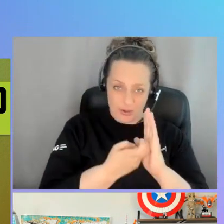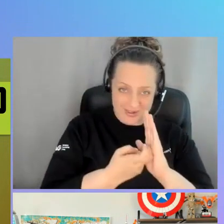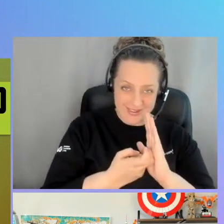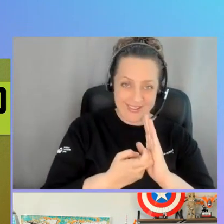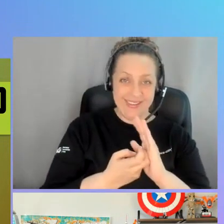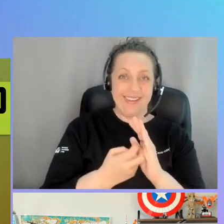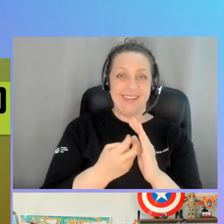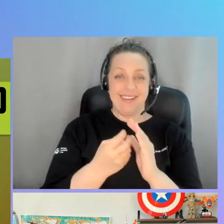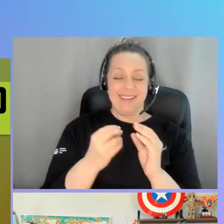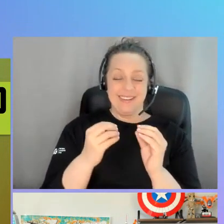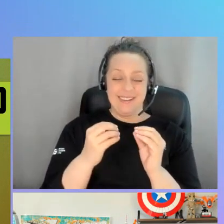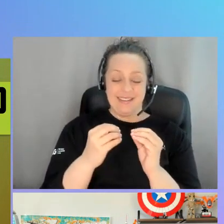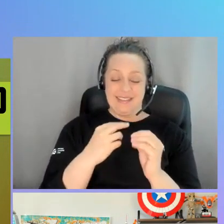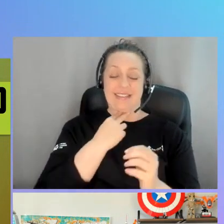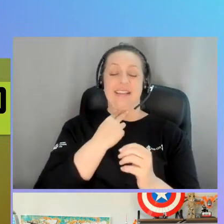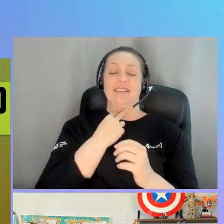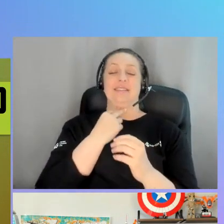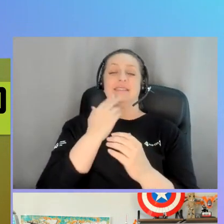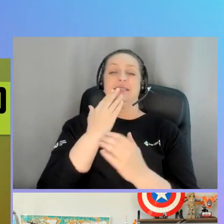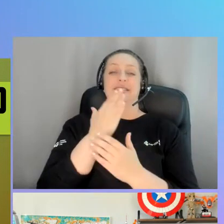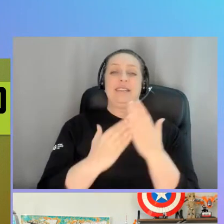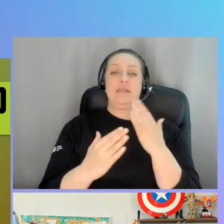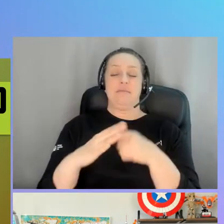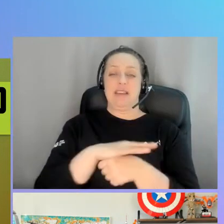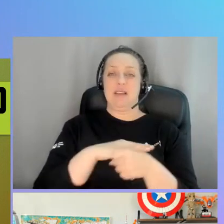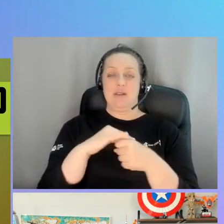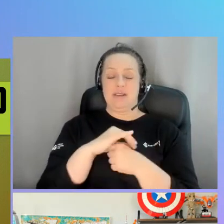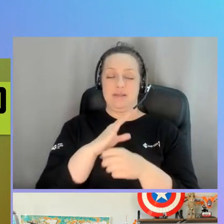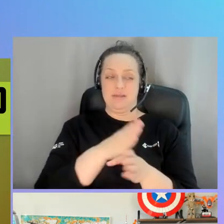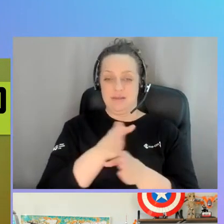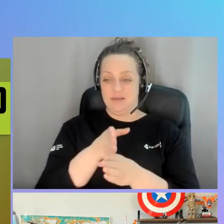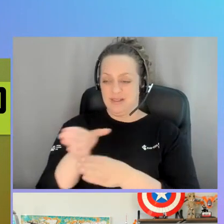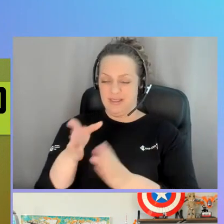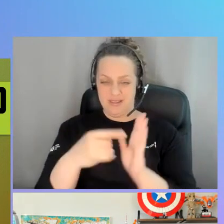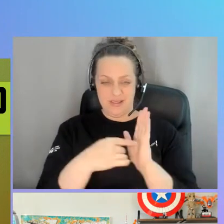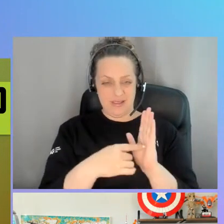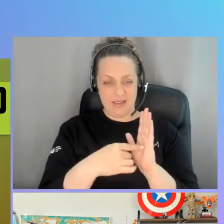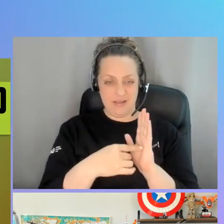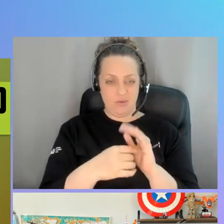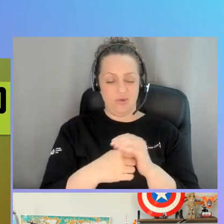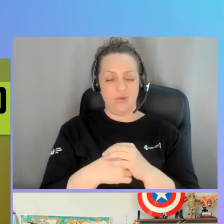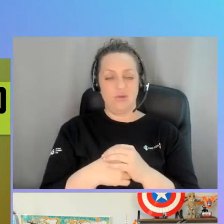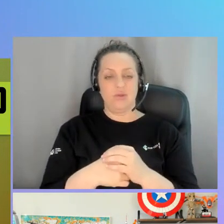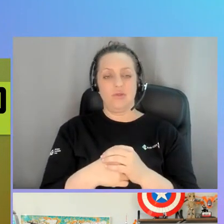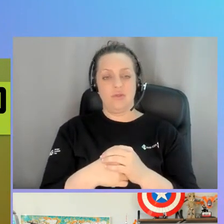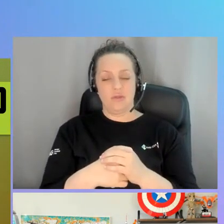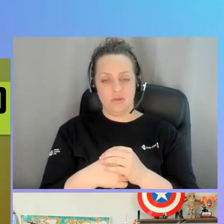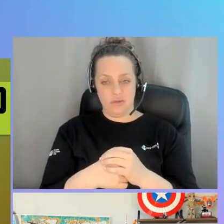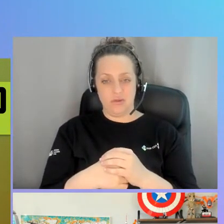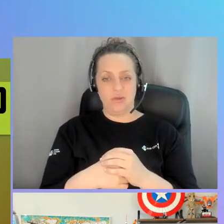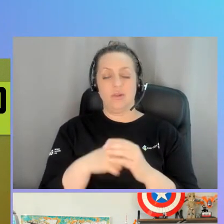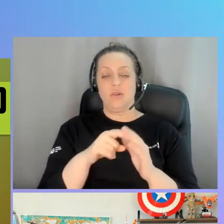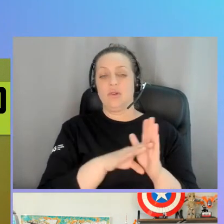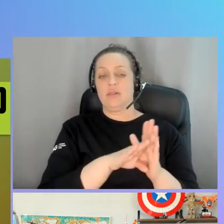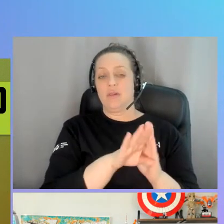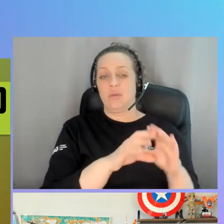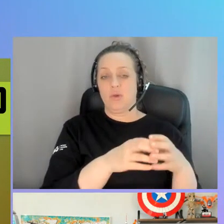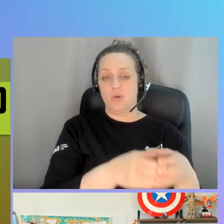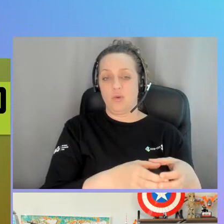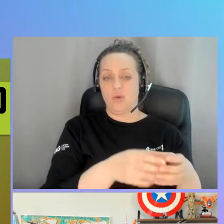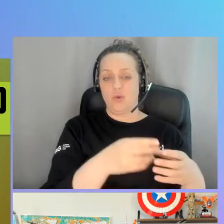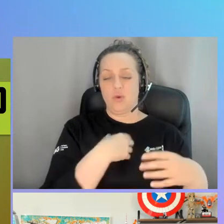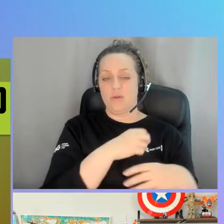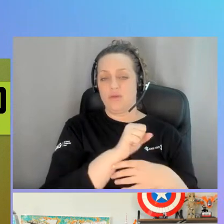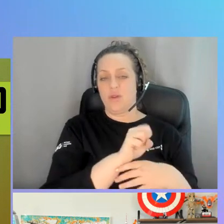into some areas in your organization. Examples that I've included here are your development crews. If you have